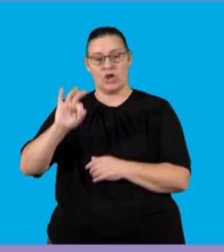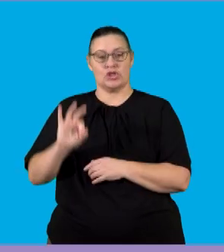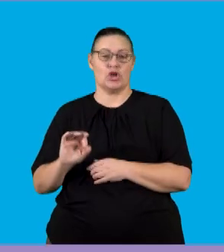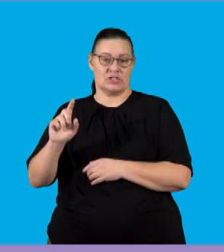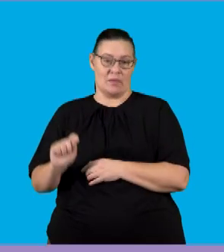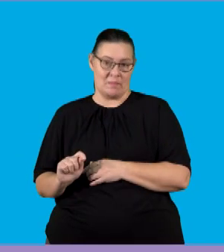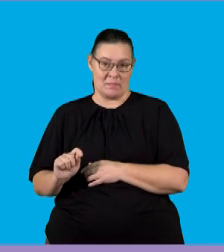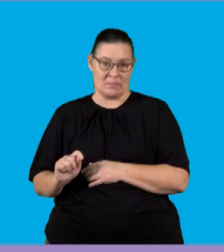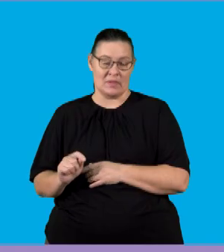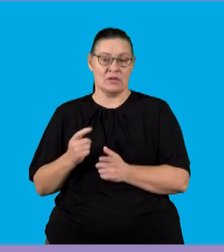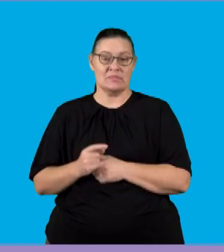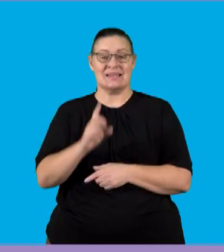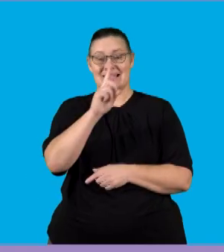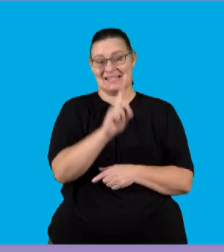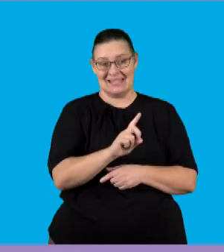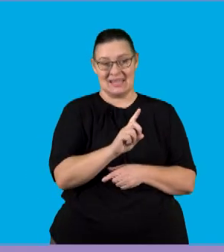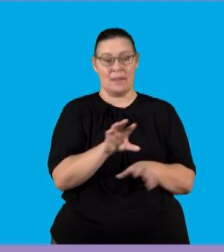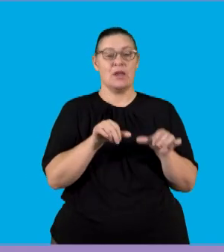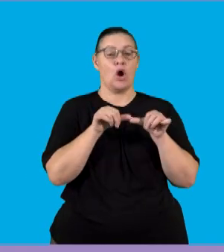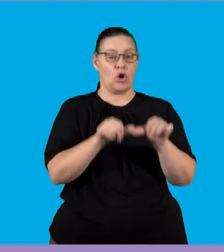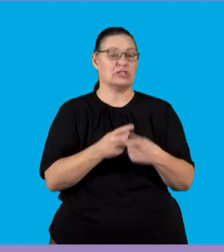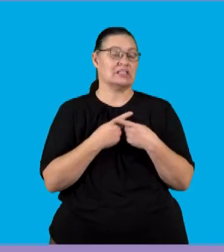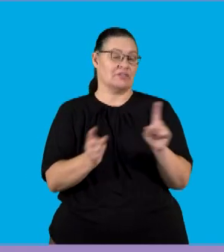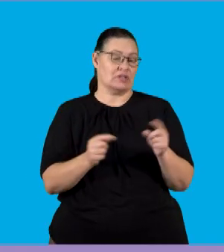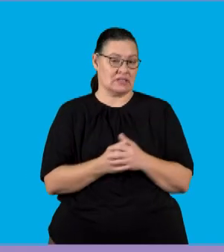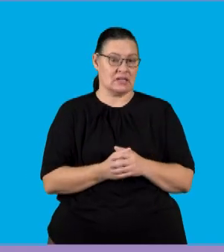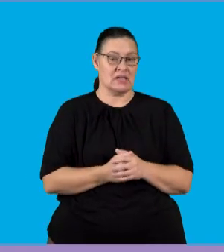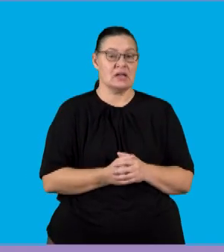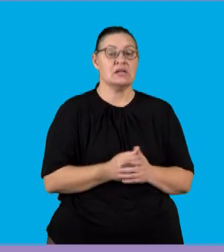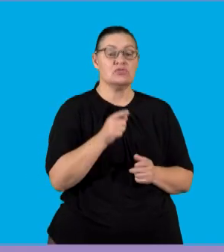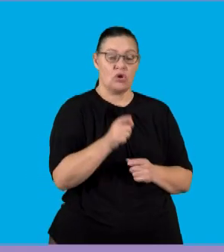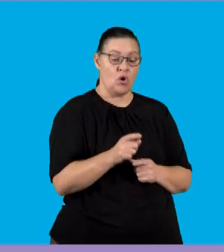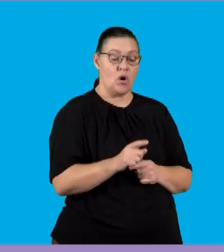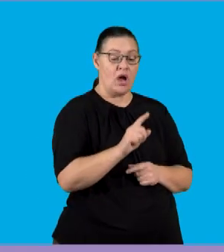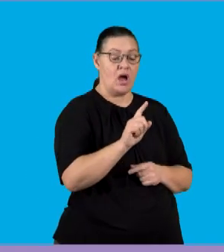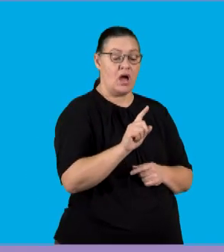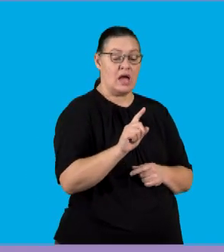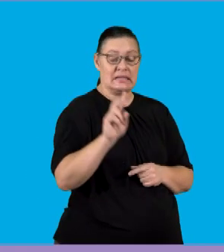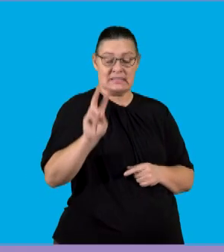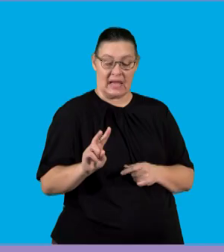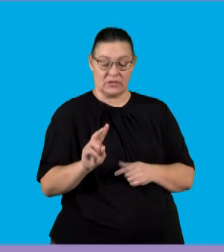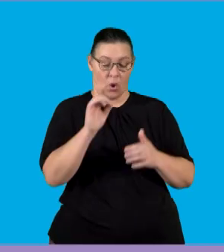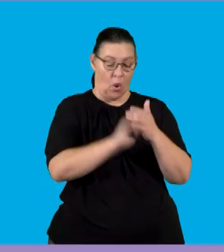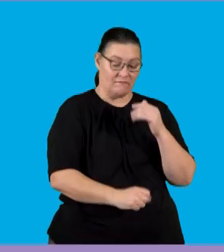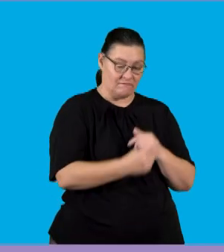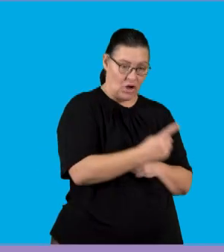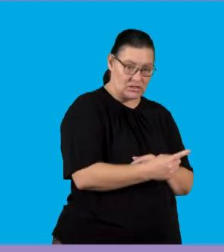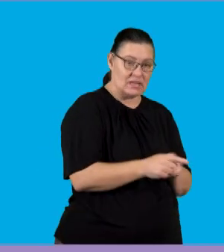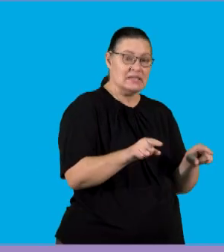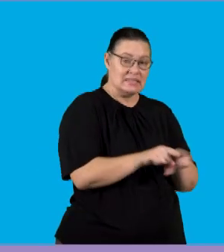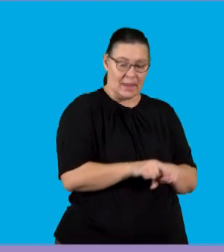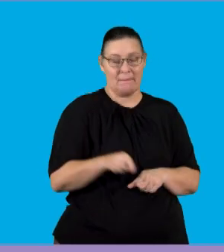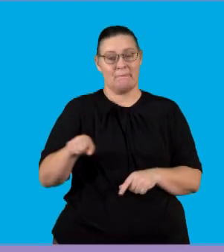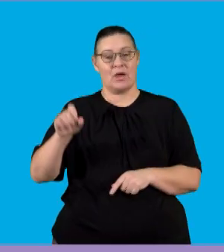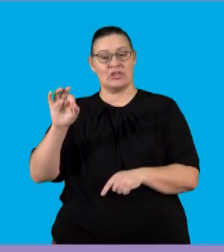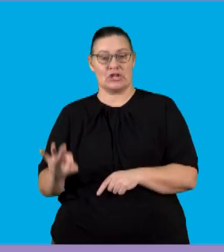this is represented by D, which is the constant difference, saying there that the second term minus the first term is also equals to the